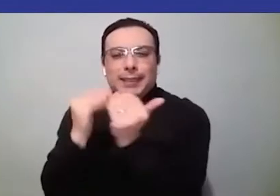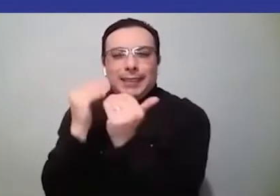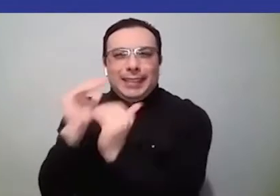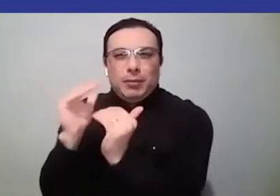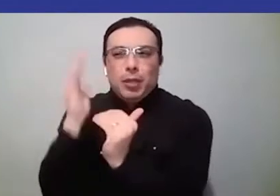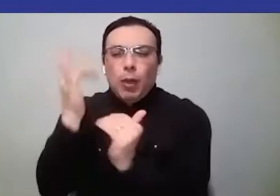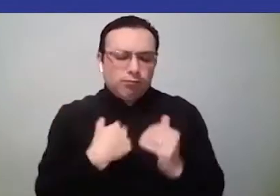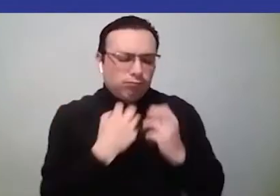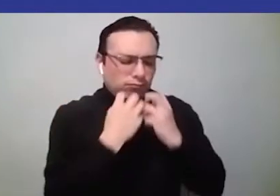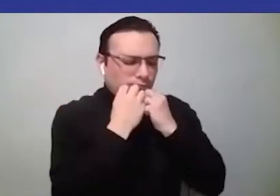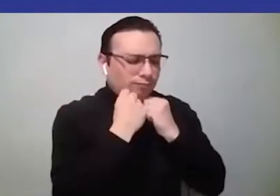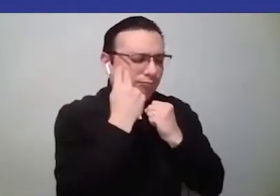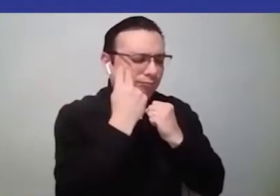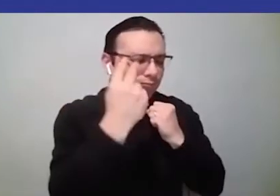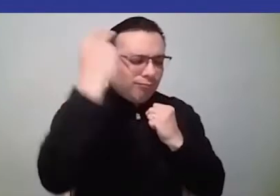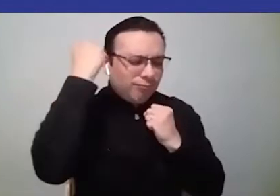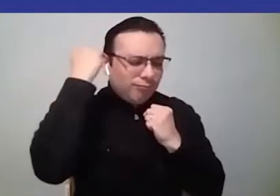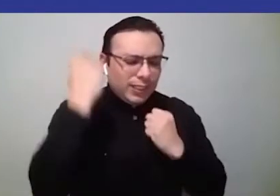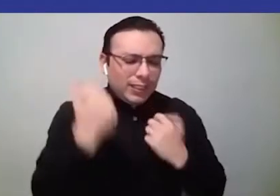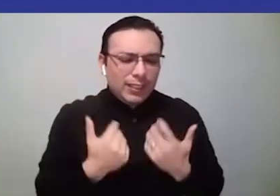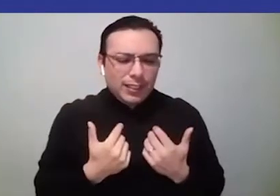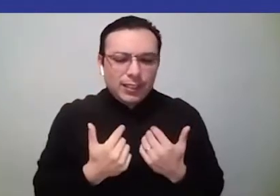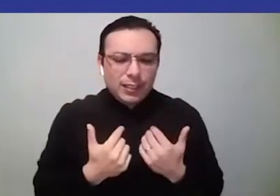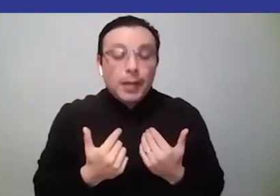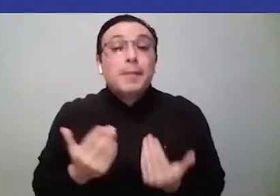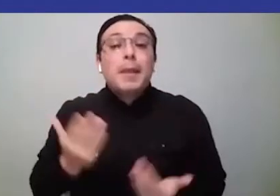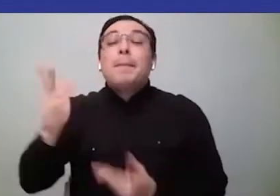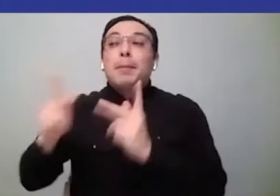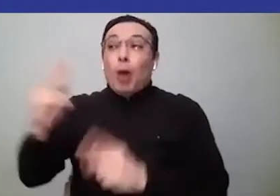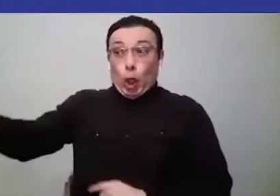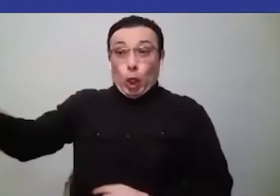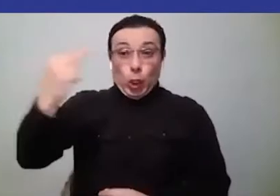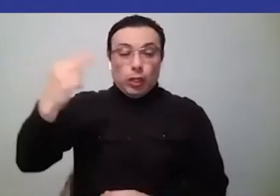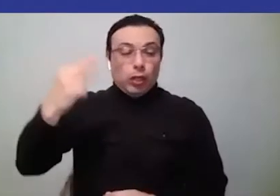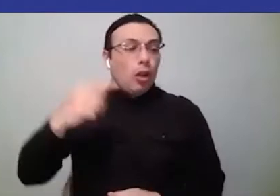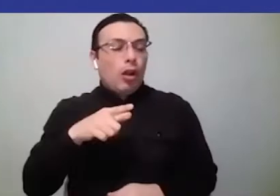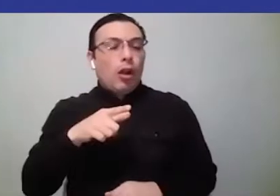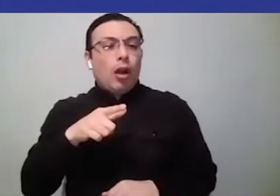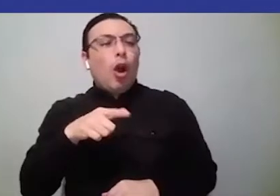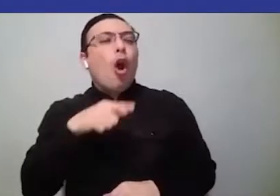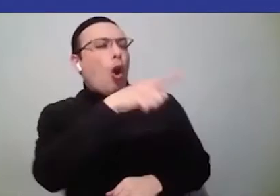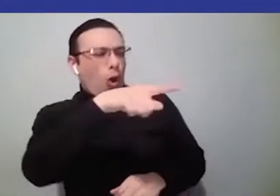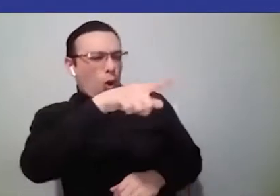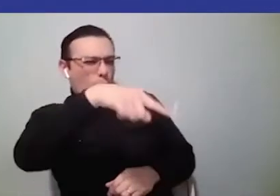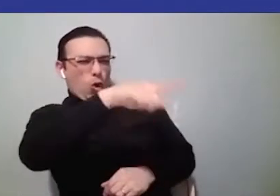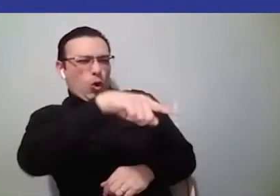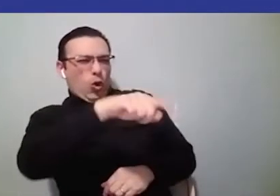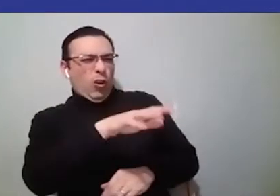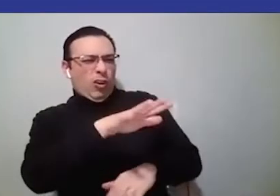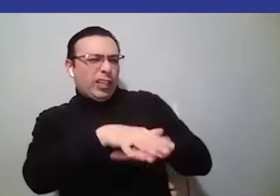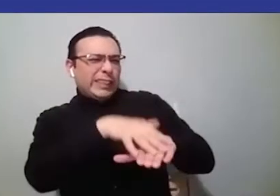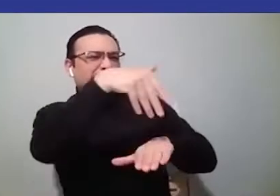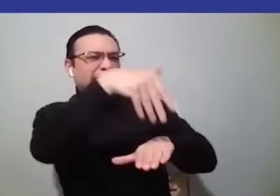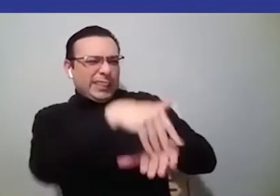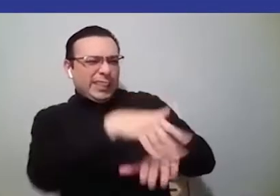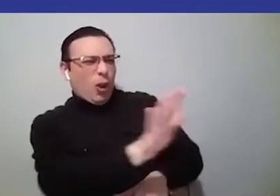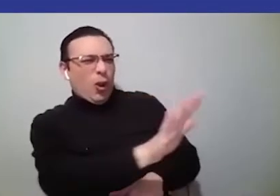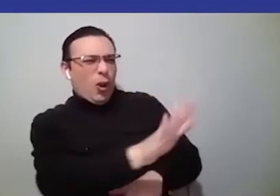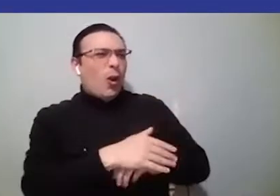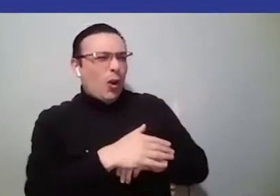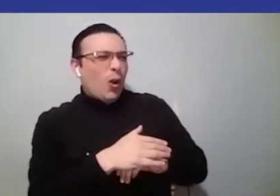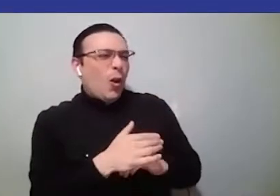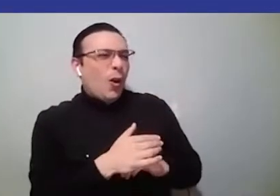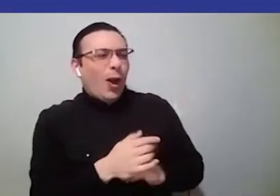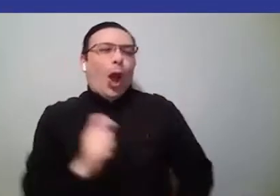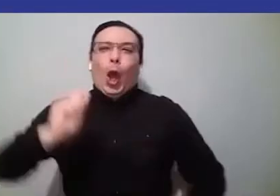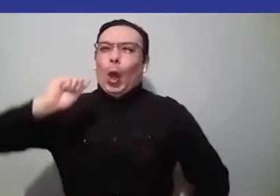spaces, I think people just think, oh, she's connecting to someone that like she has a connection with. This is a cool little anecdote. But